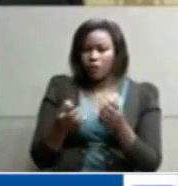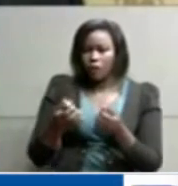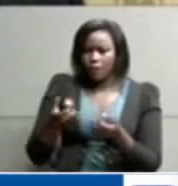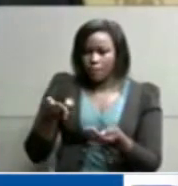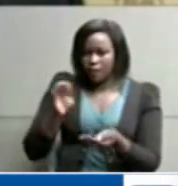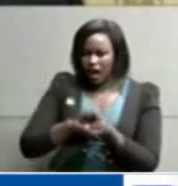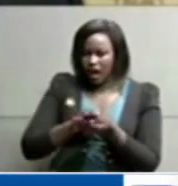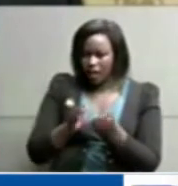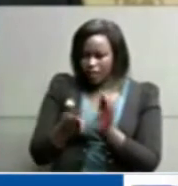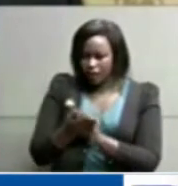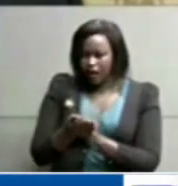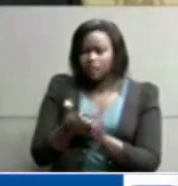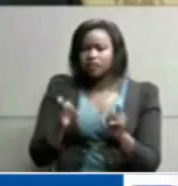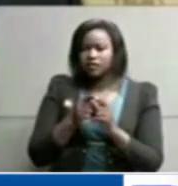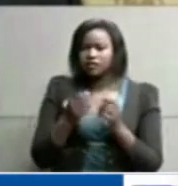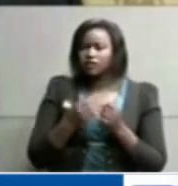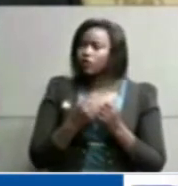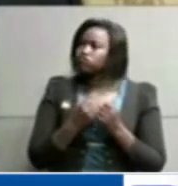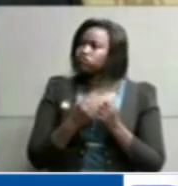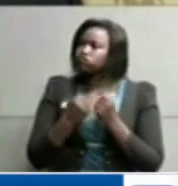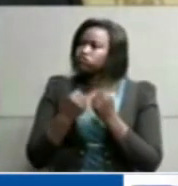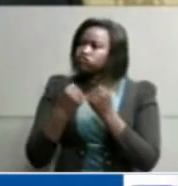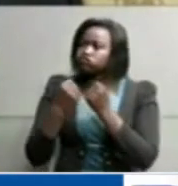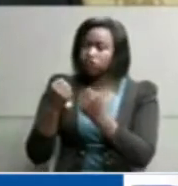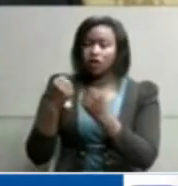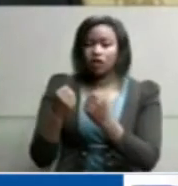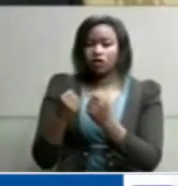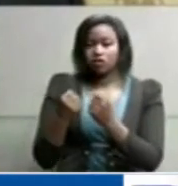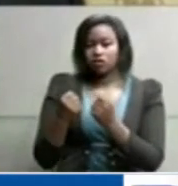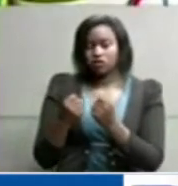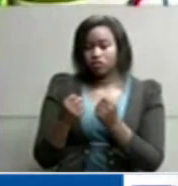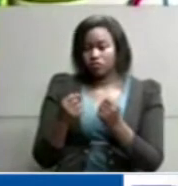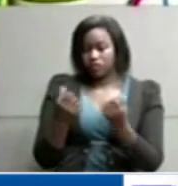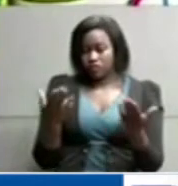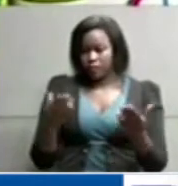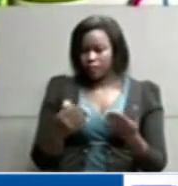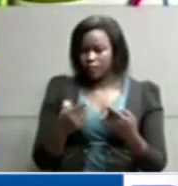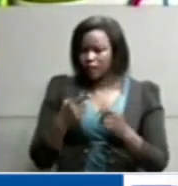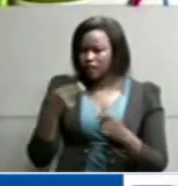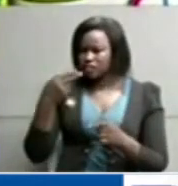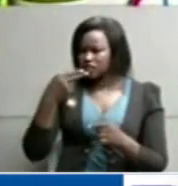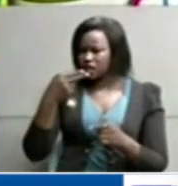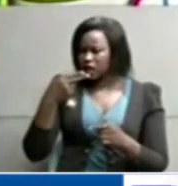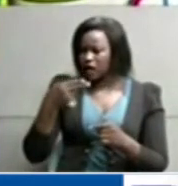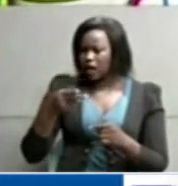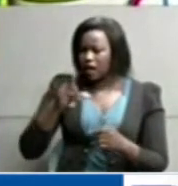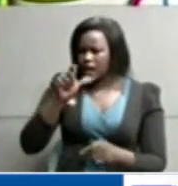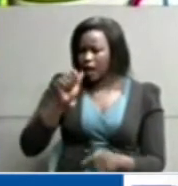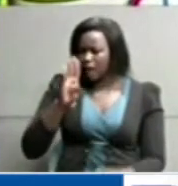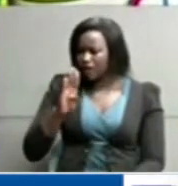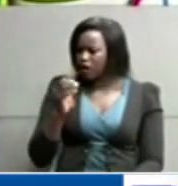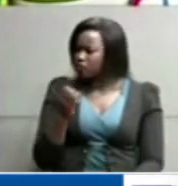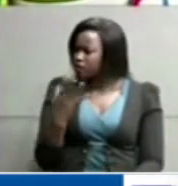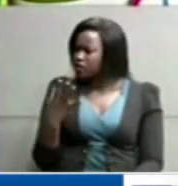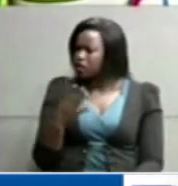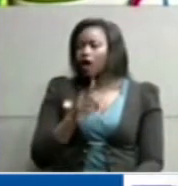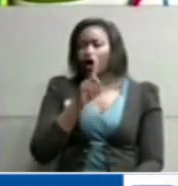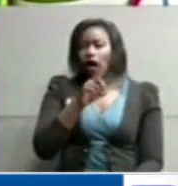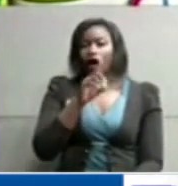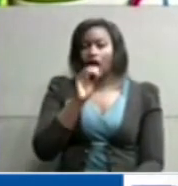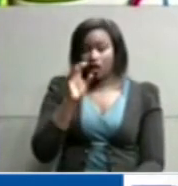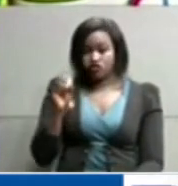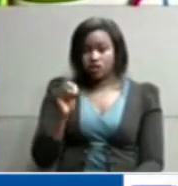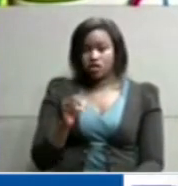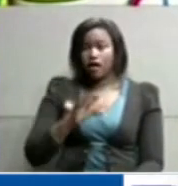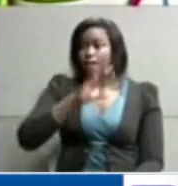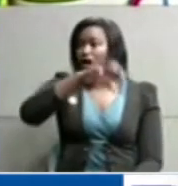it's taken directly to UVR. How many are there in Uganda, those, the hubs? There are 100 hubs all over the